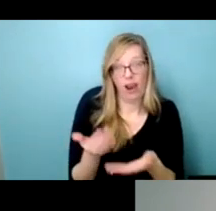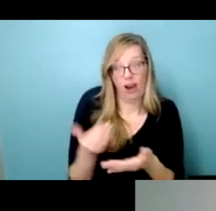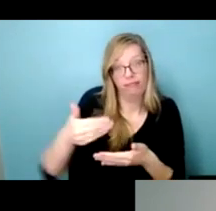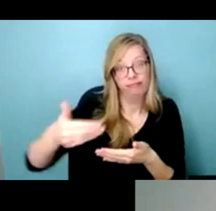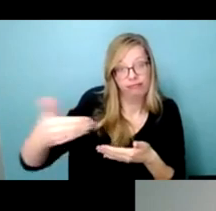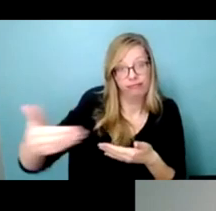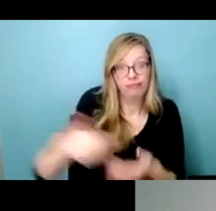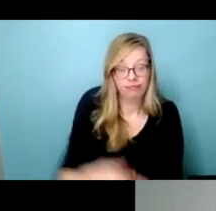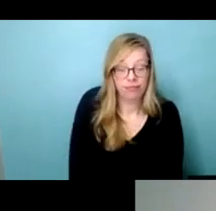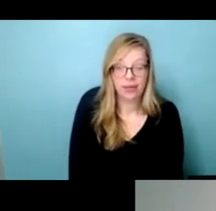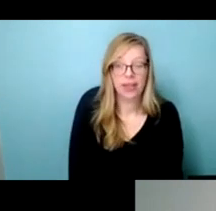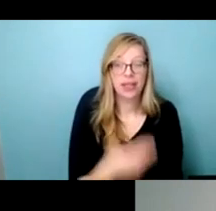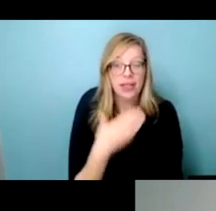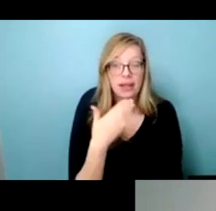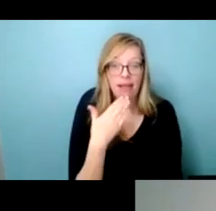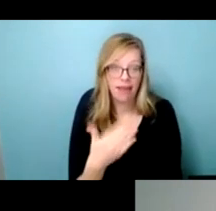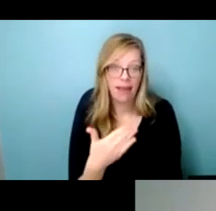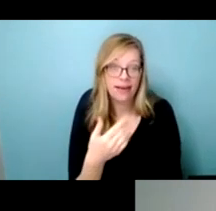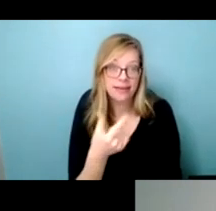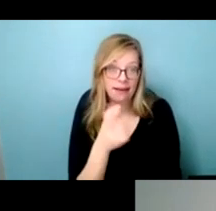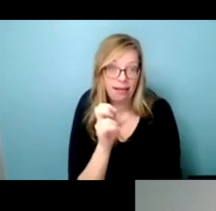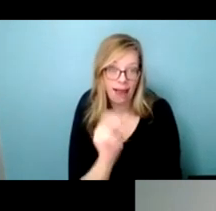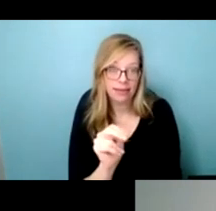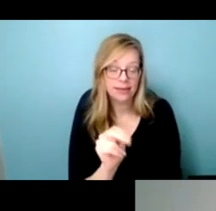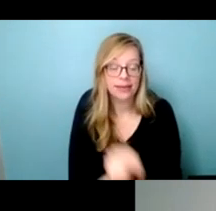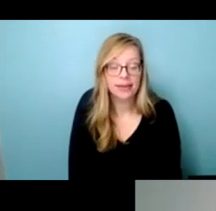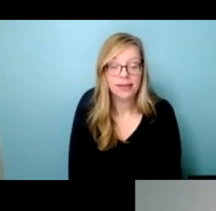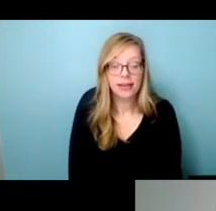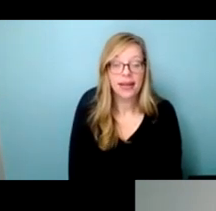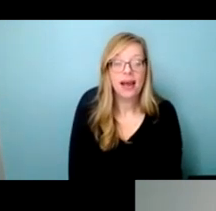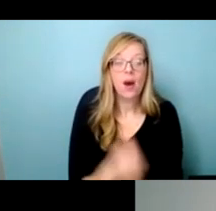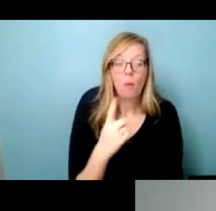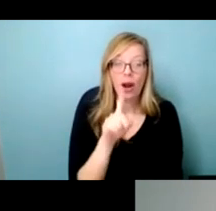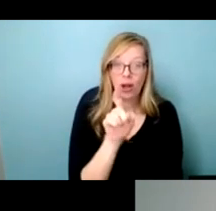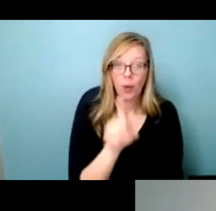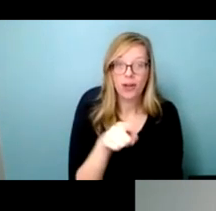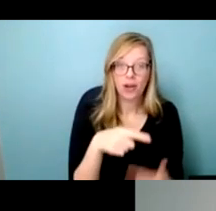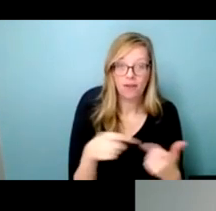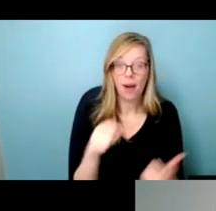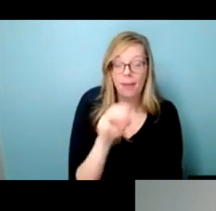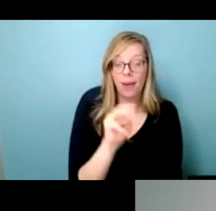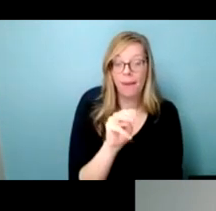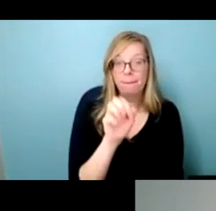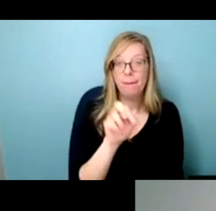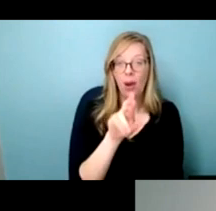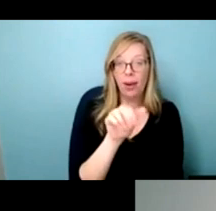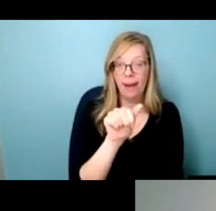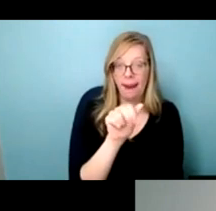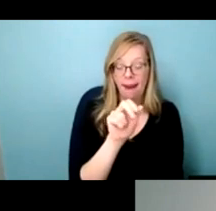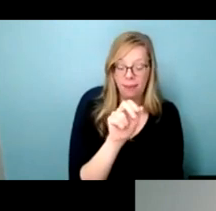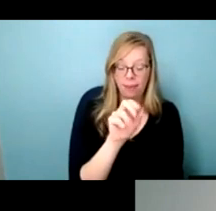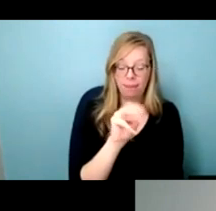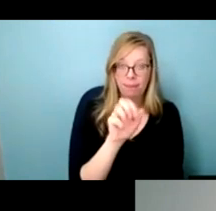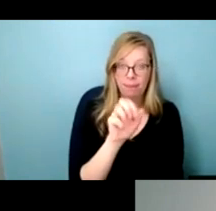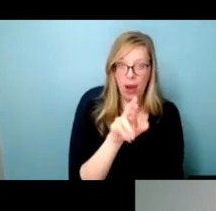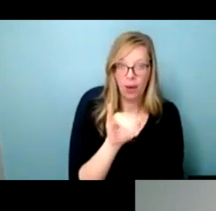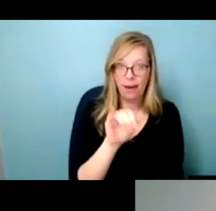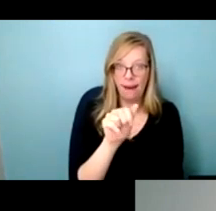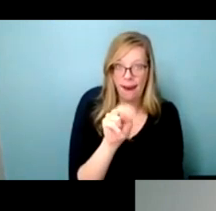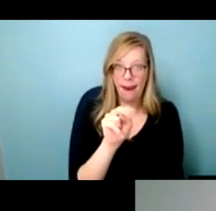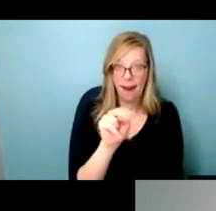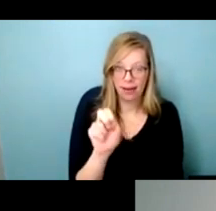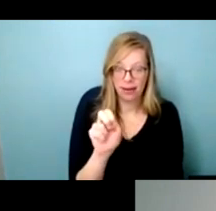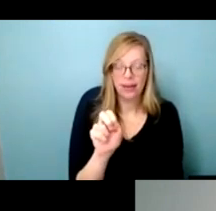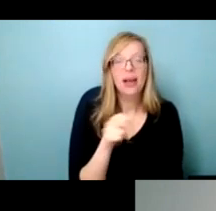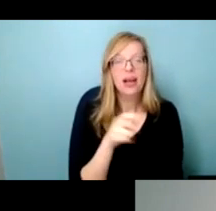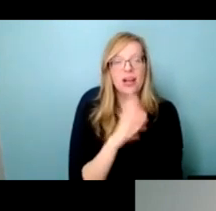Thanks, Glenn. So we have a question from Marianne. Glenn, Marianne wants you to talk a little bit about your fundraiser to get